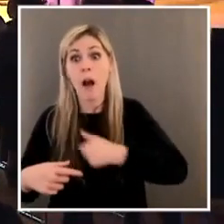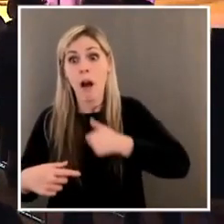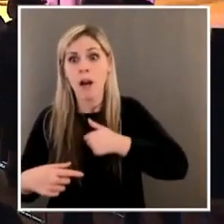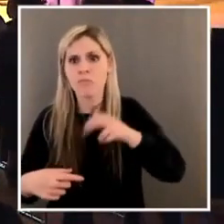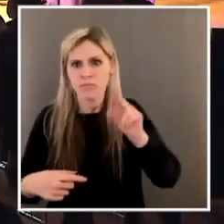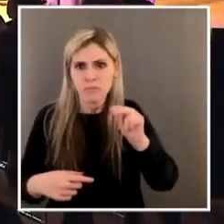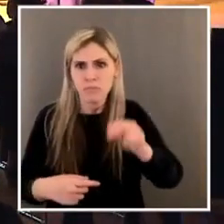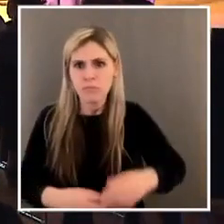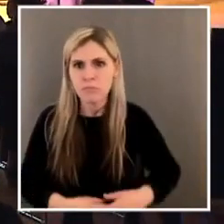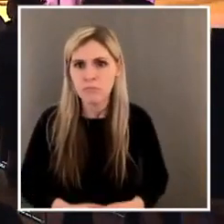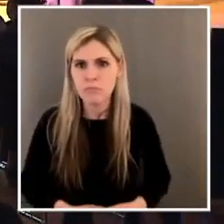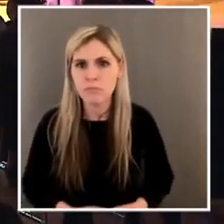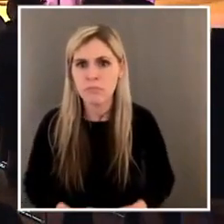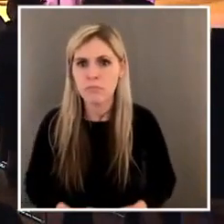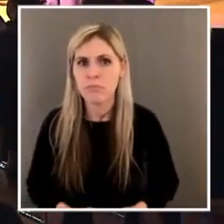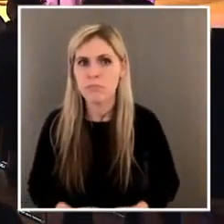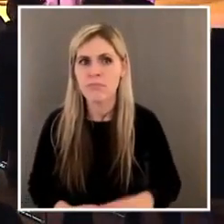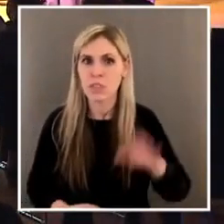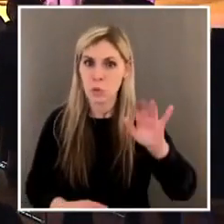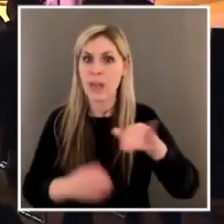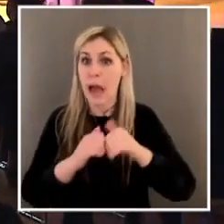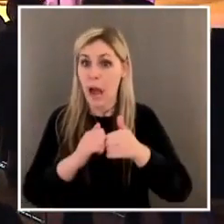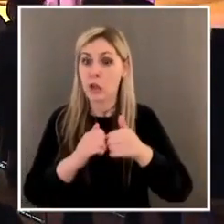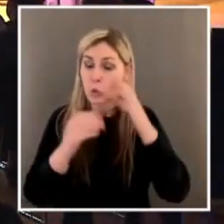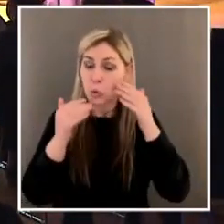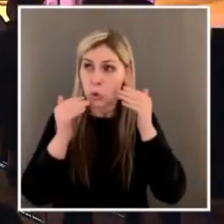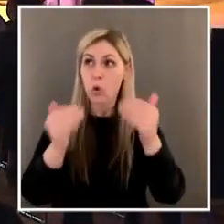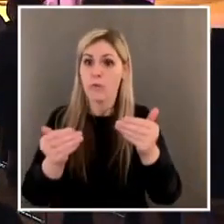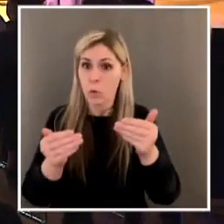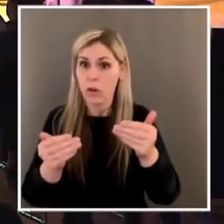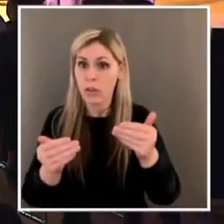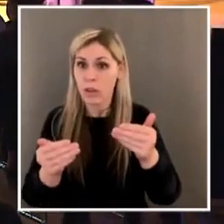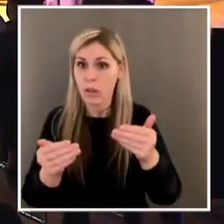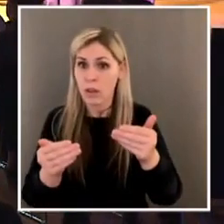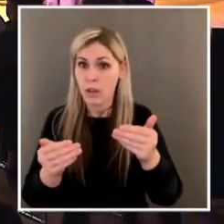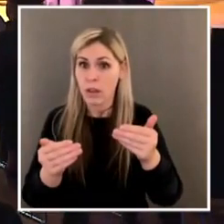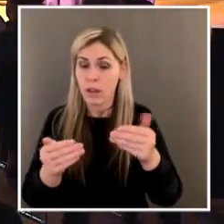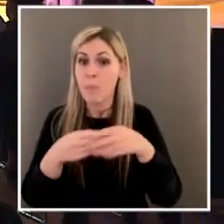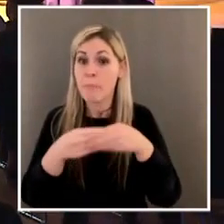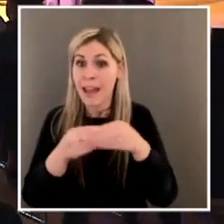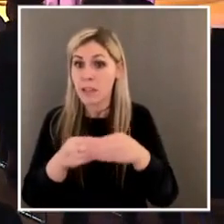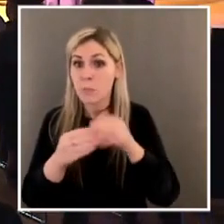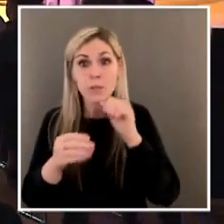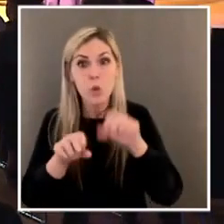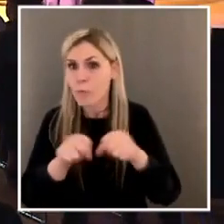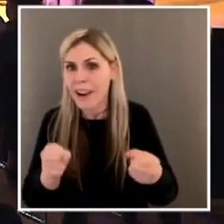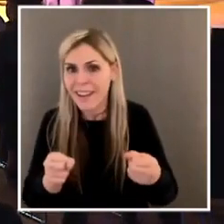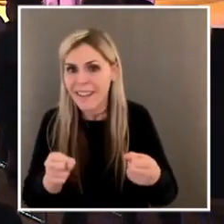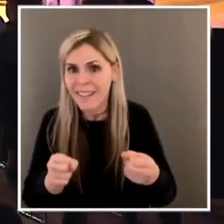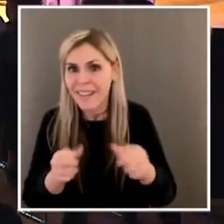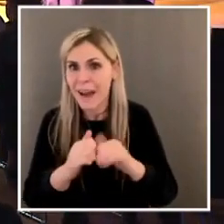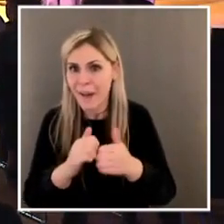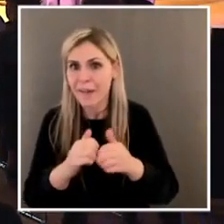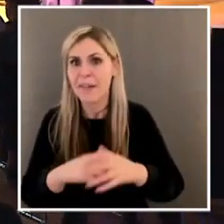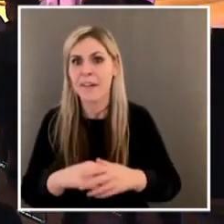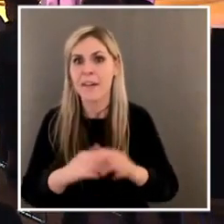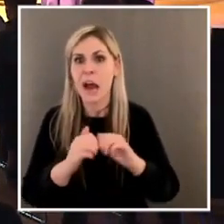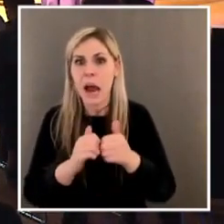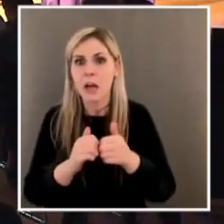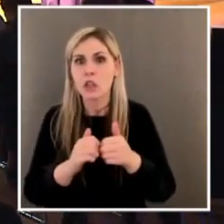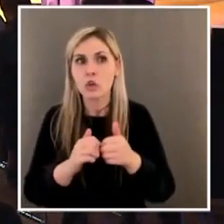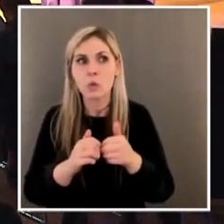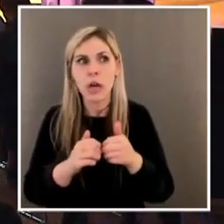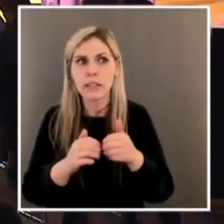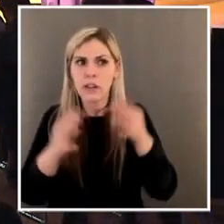Right? So that's the thing, is how do you go forth? Bend but don't break. How do you define yourself for yourself